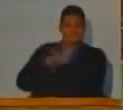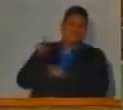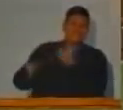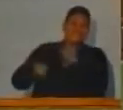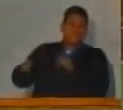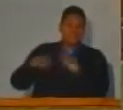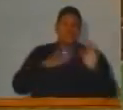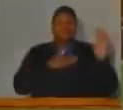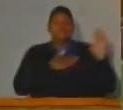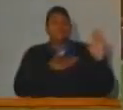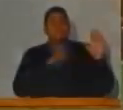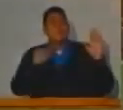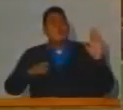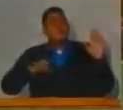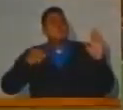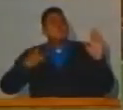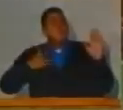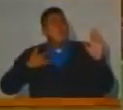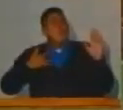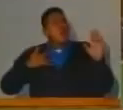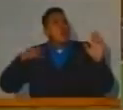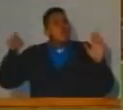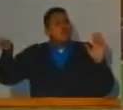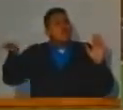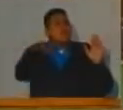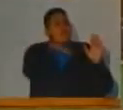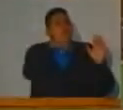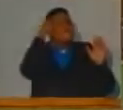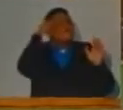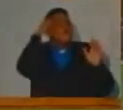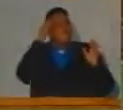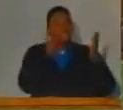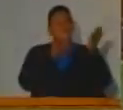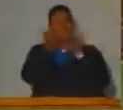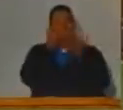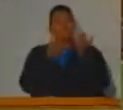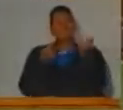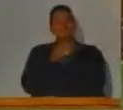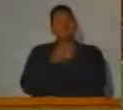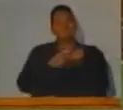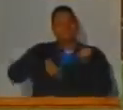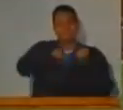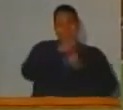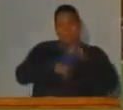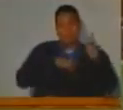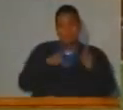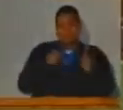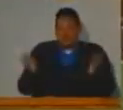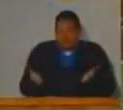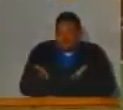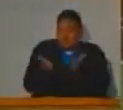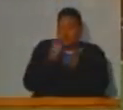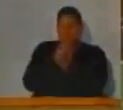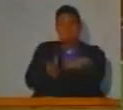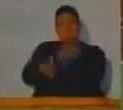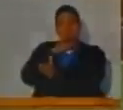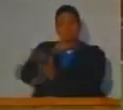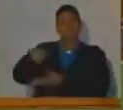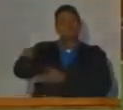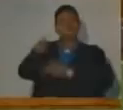citizens must feel that they exist to serve them, to facilitate, and to empower